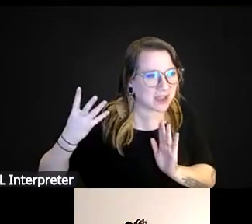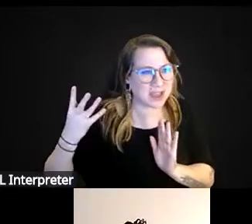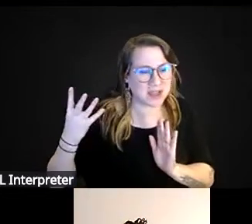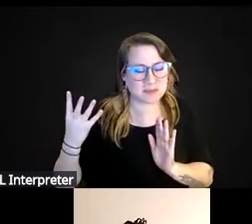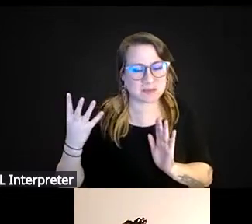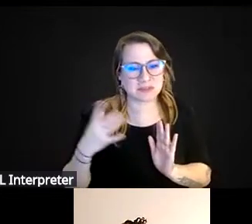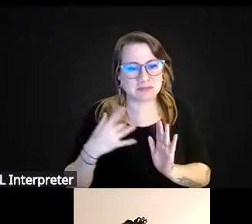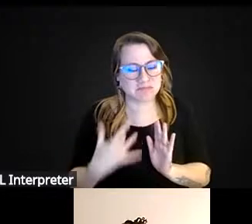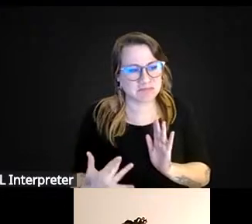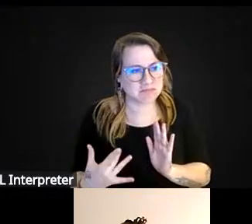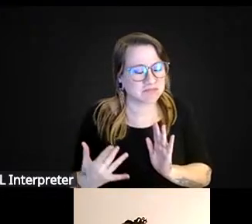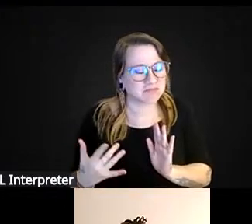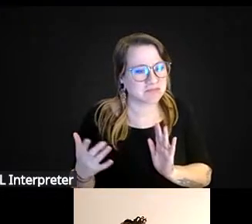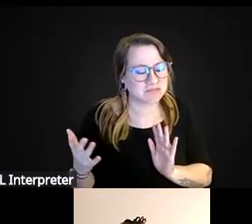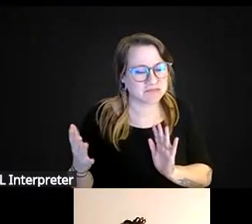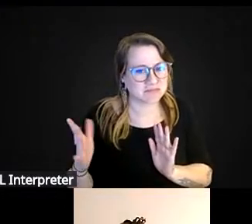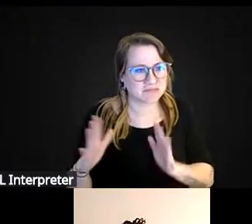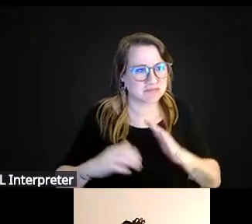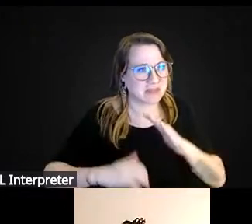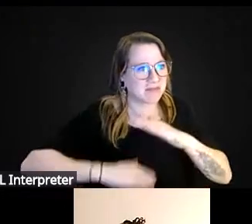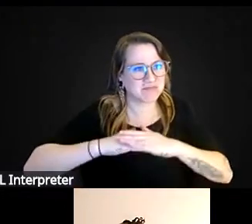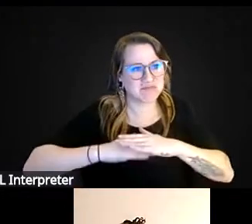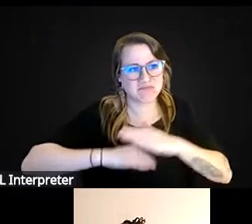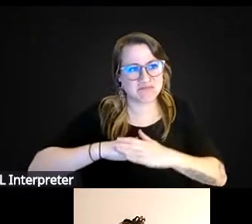the threshold.